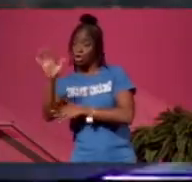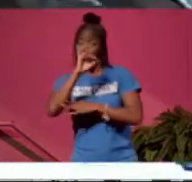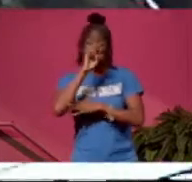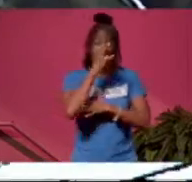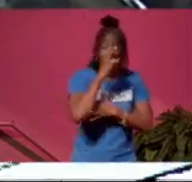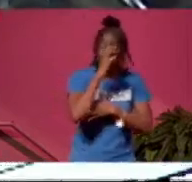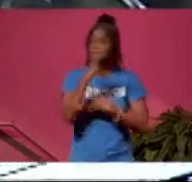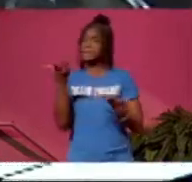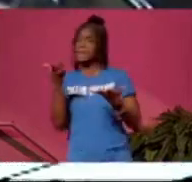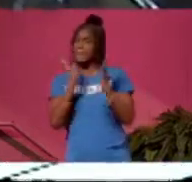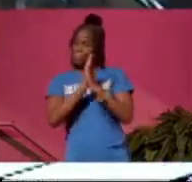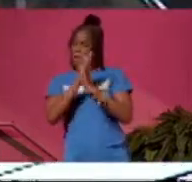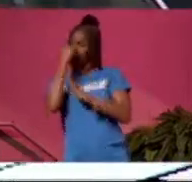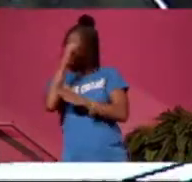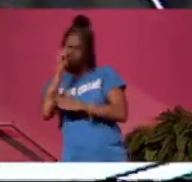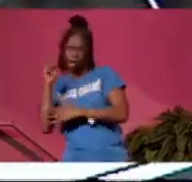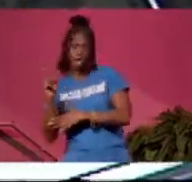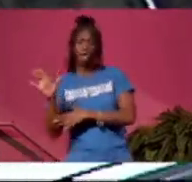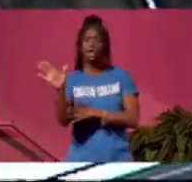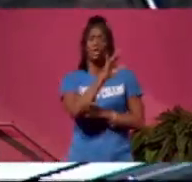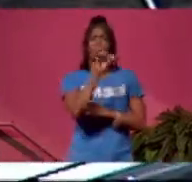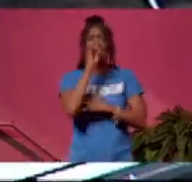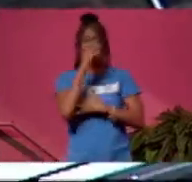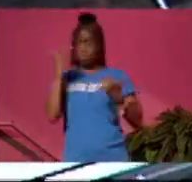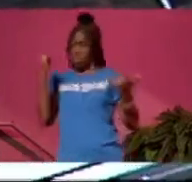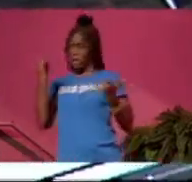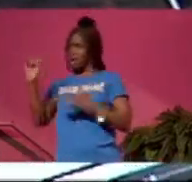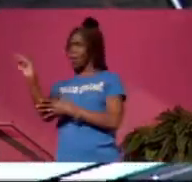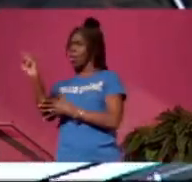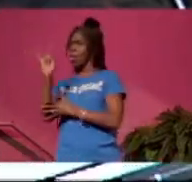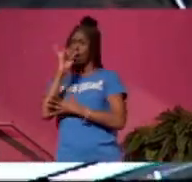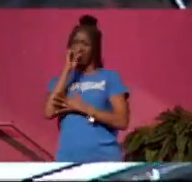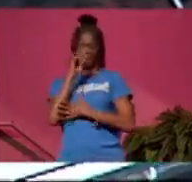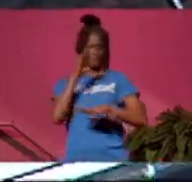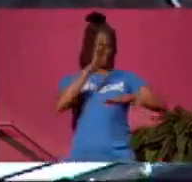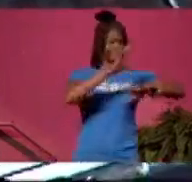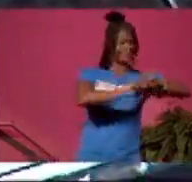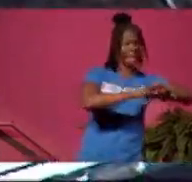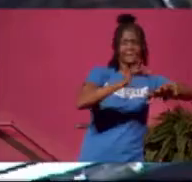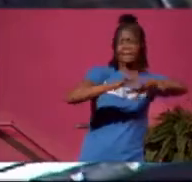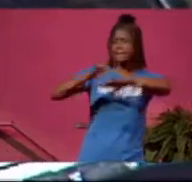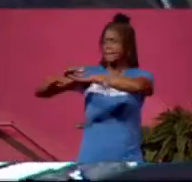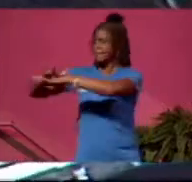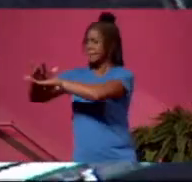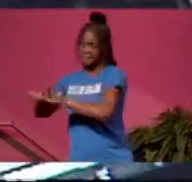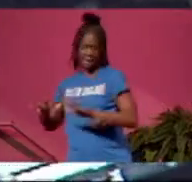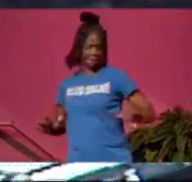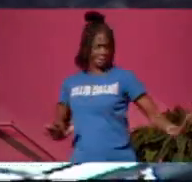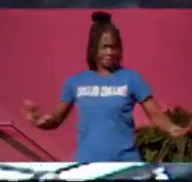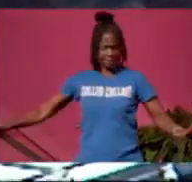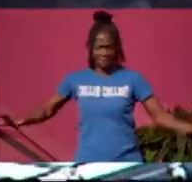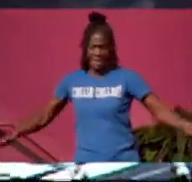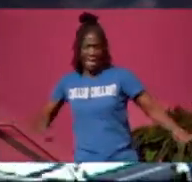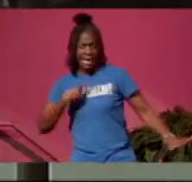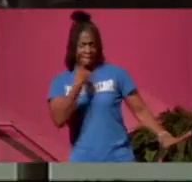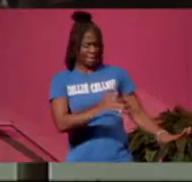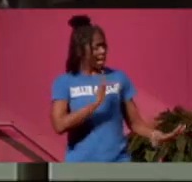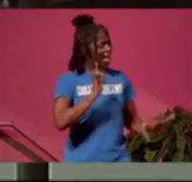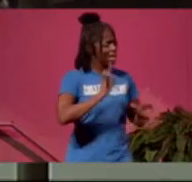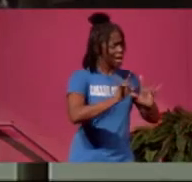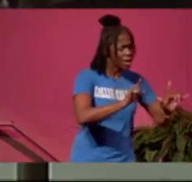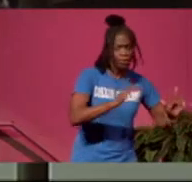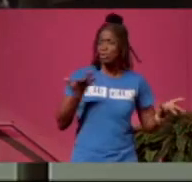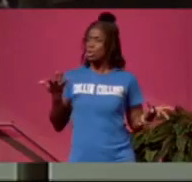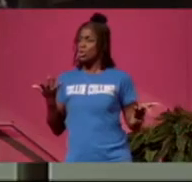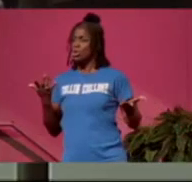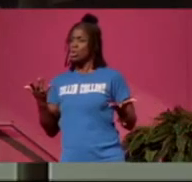I just dare you, extend your hands to where they are and just open up your mouth and just begin to tell them that you love them. Matter of